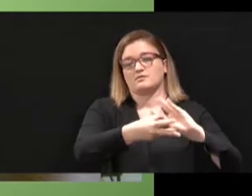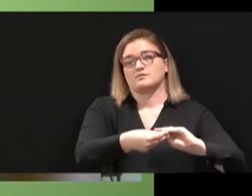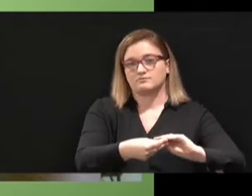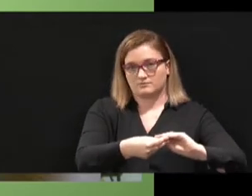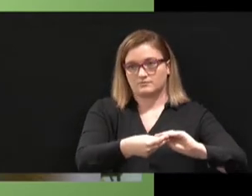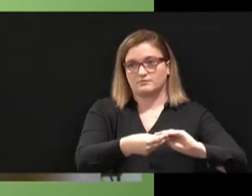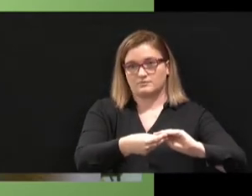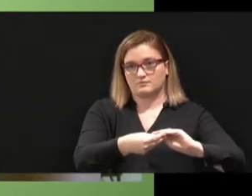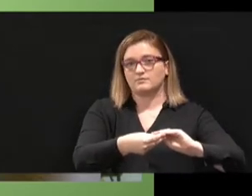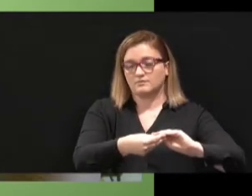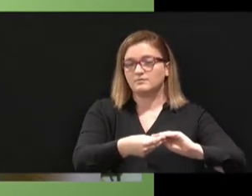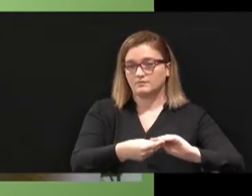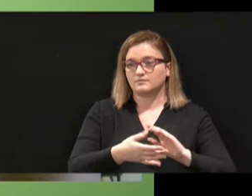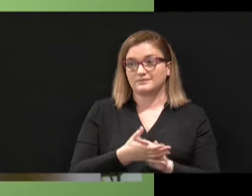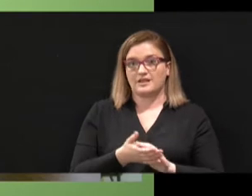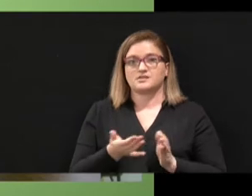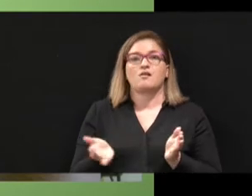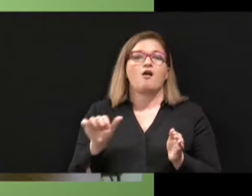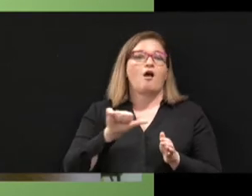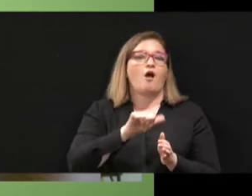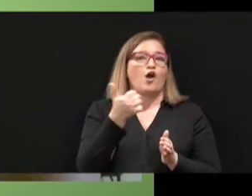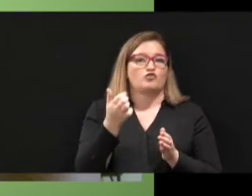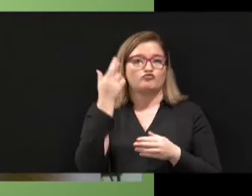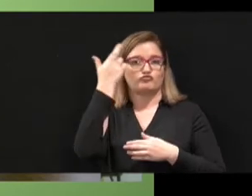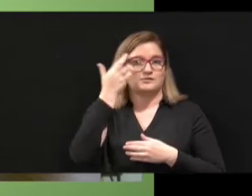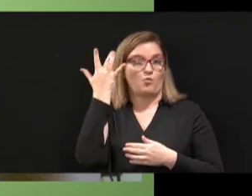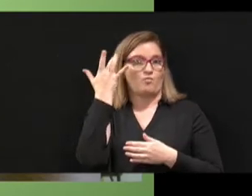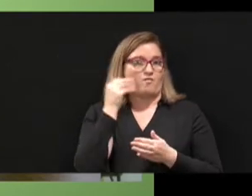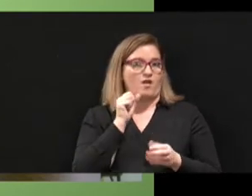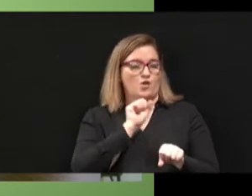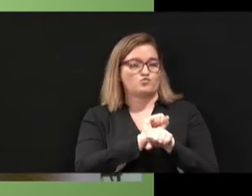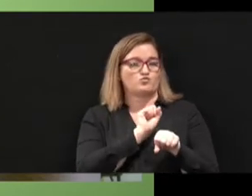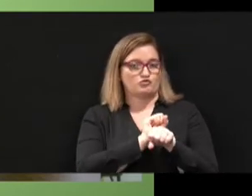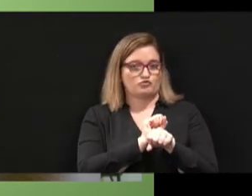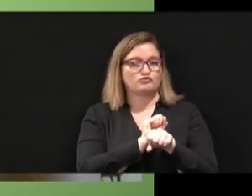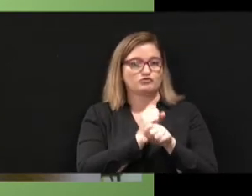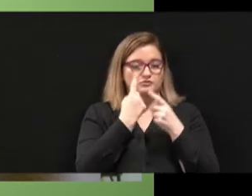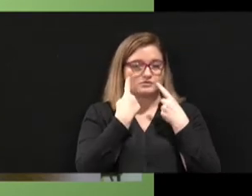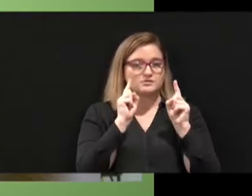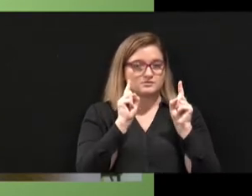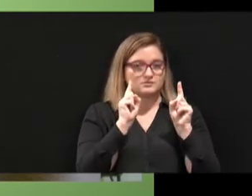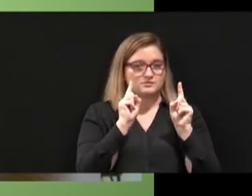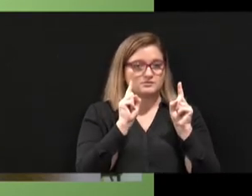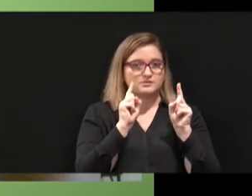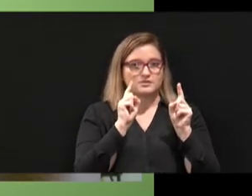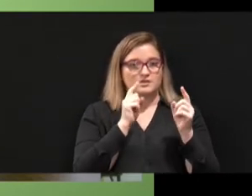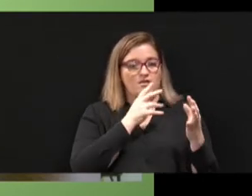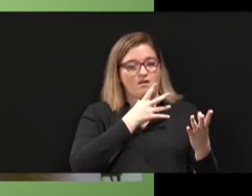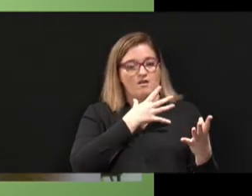And that's another reason that it works, because it's cumulative. It's not taught once and then forgotten.